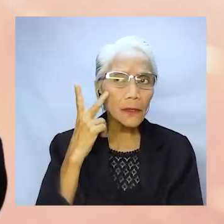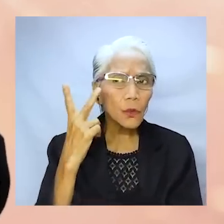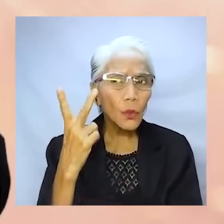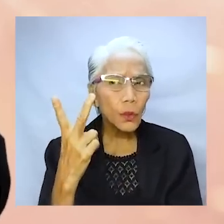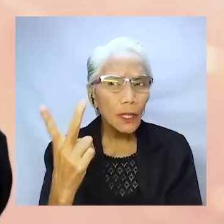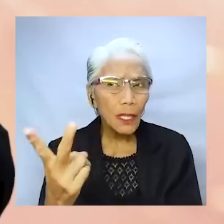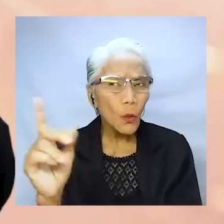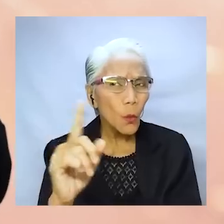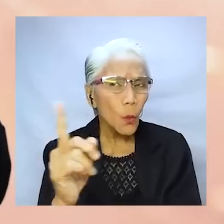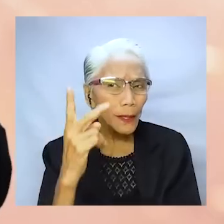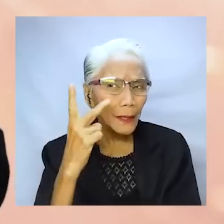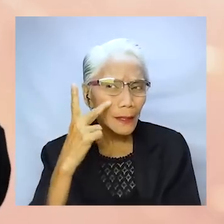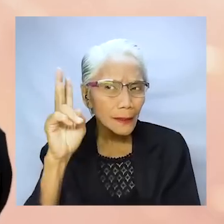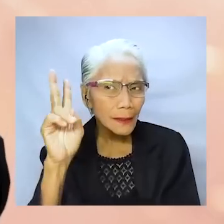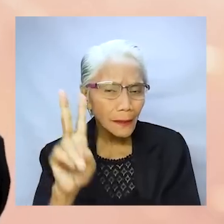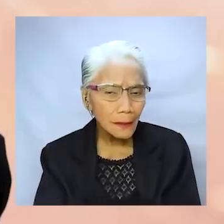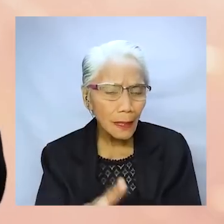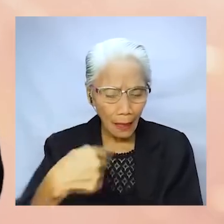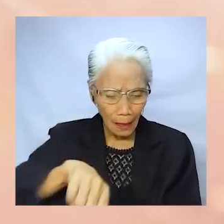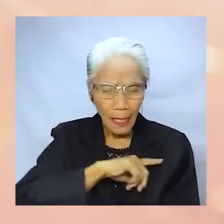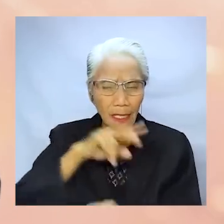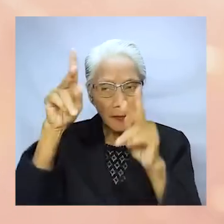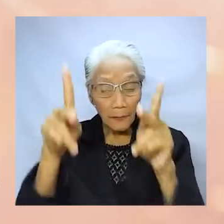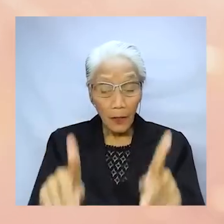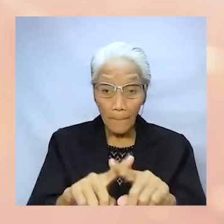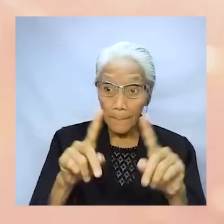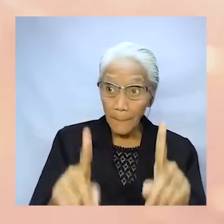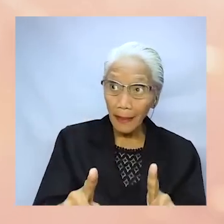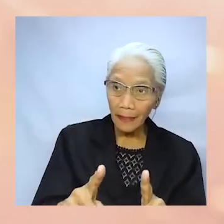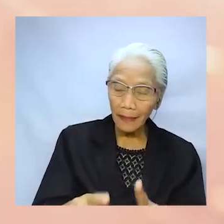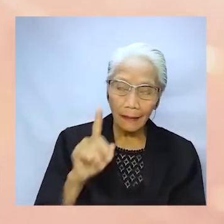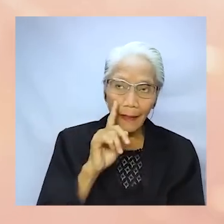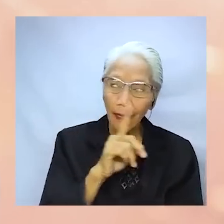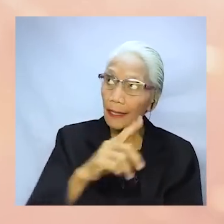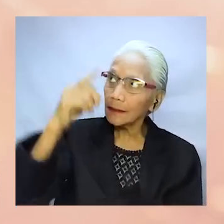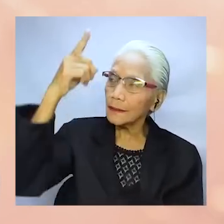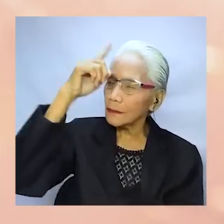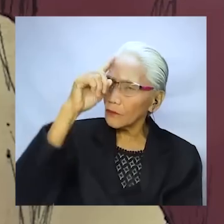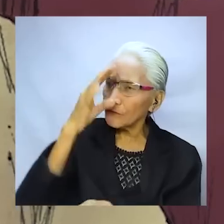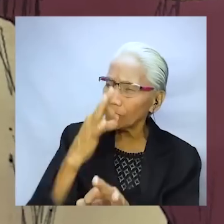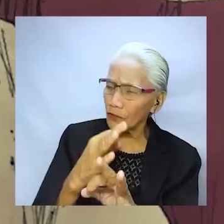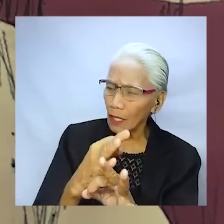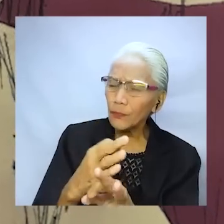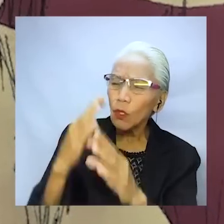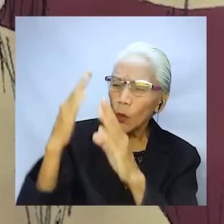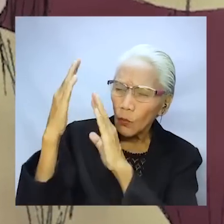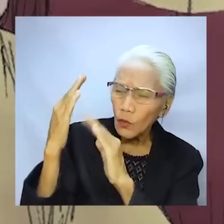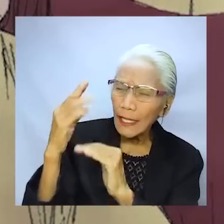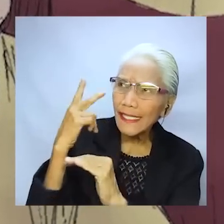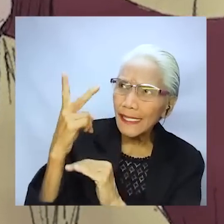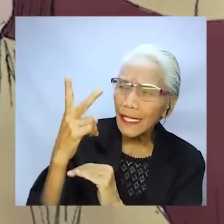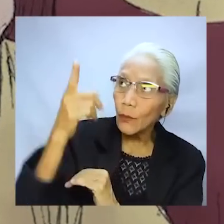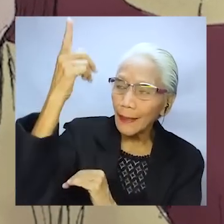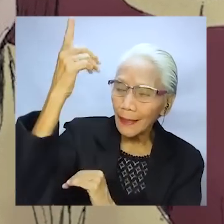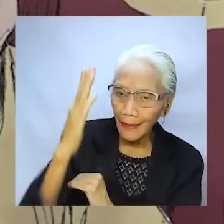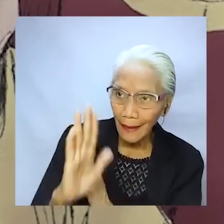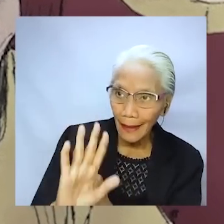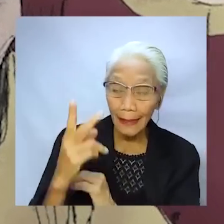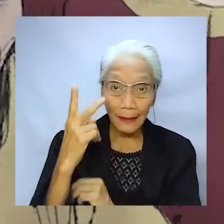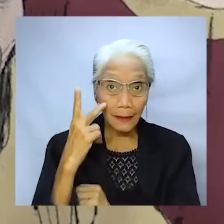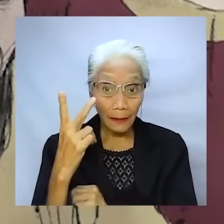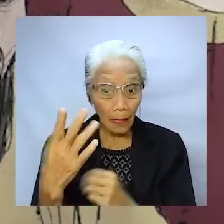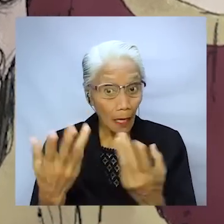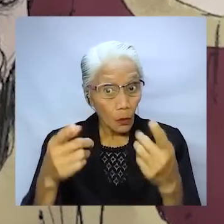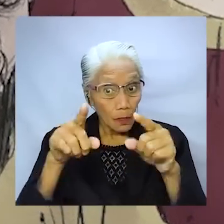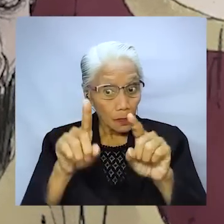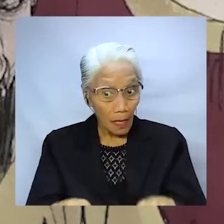us humanly, but by the eyes of faith, we will hopefully see as God sees. This happened to Samuel in